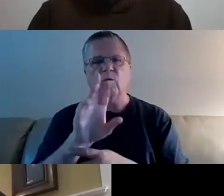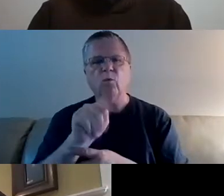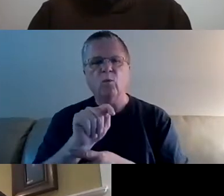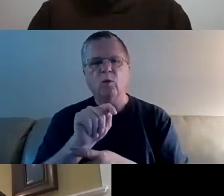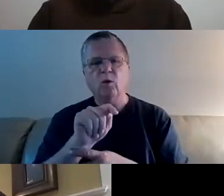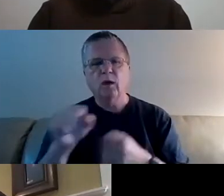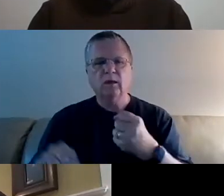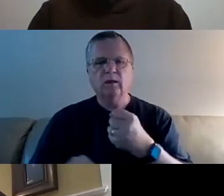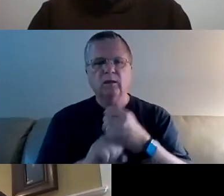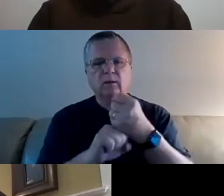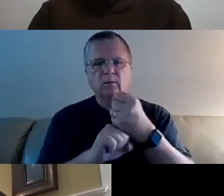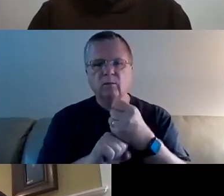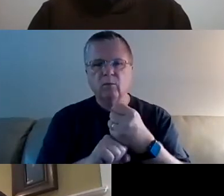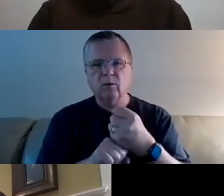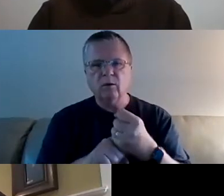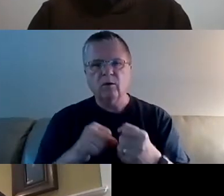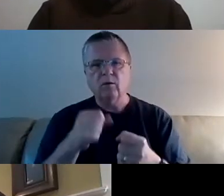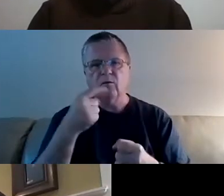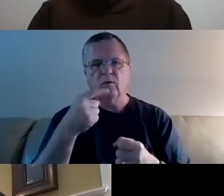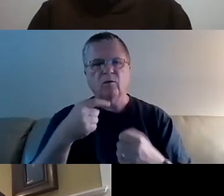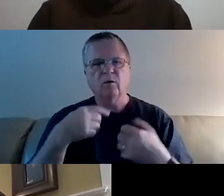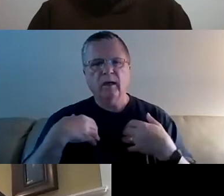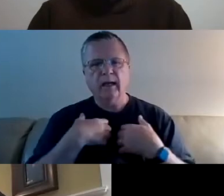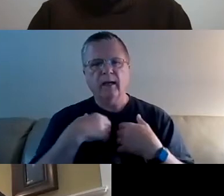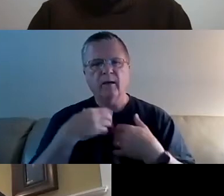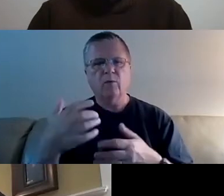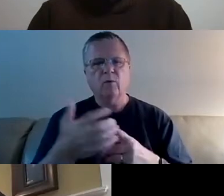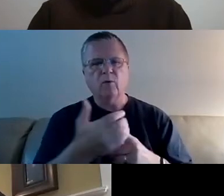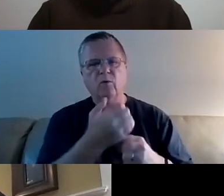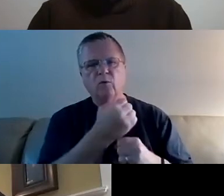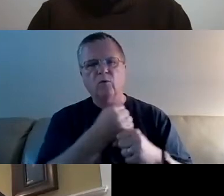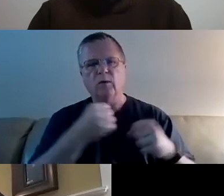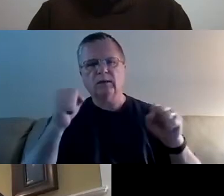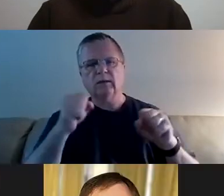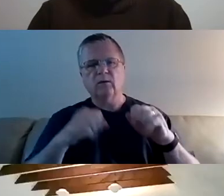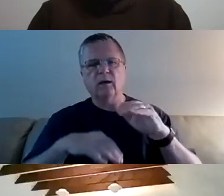of Humane Animal Rescue in an amount not to exceed